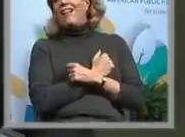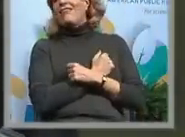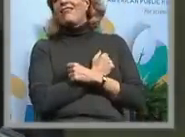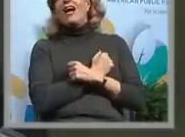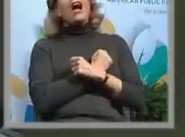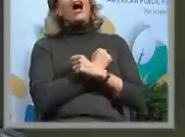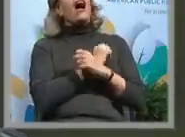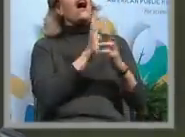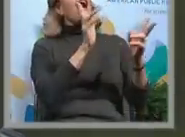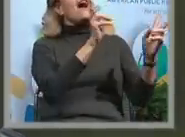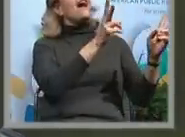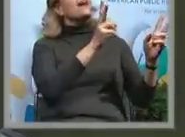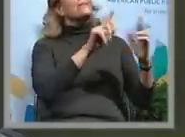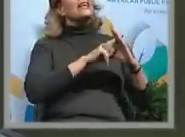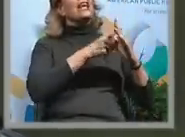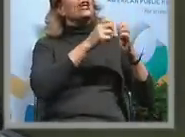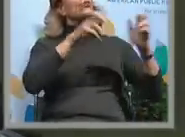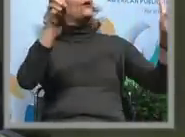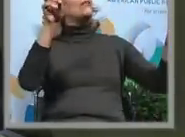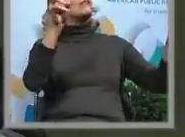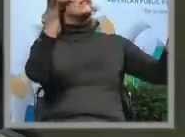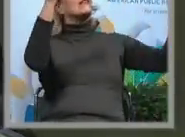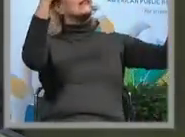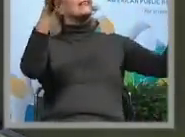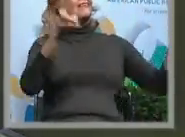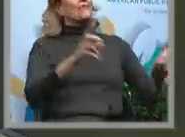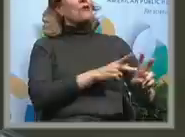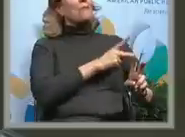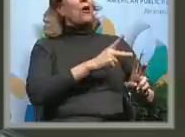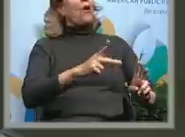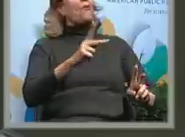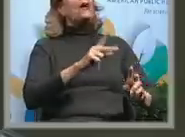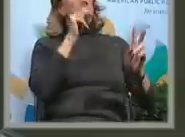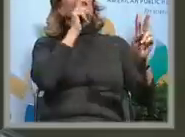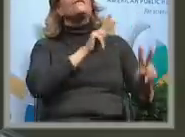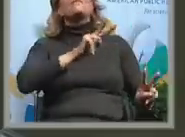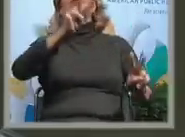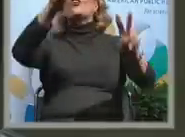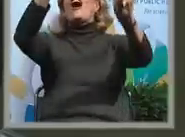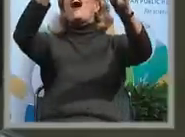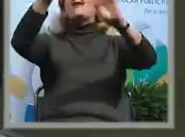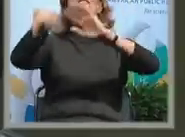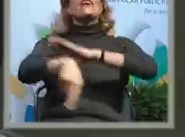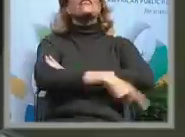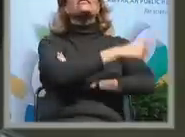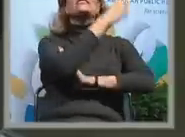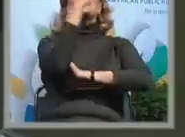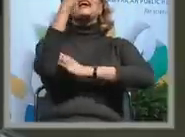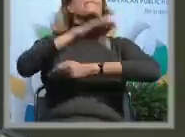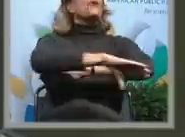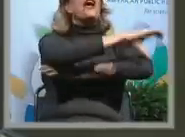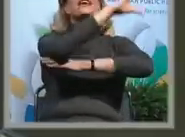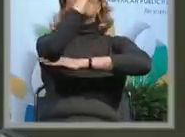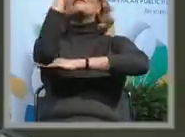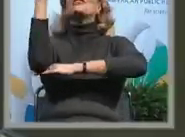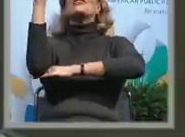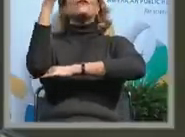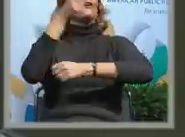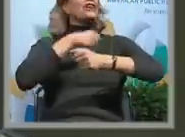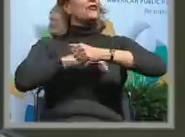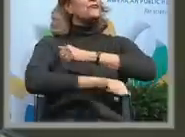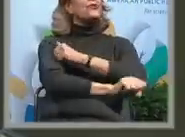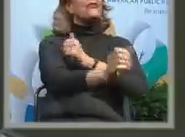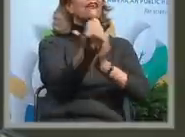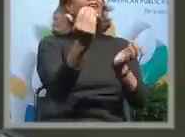Maya Angelou. Lift up your eyes upon this day breaking for you. Give birth